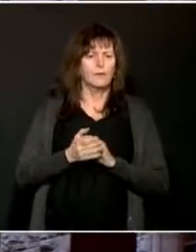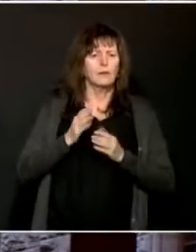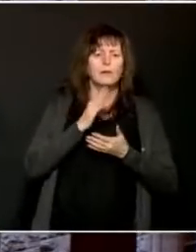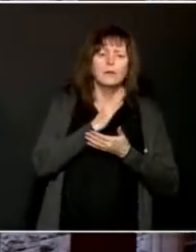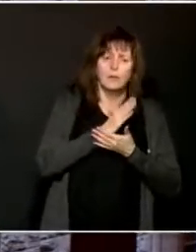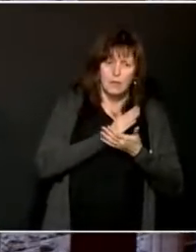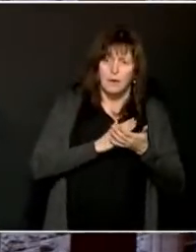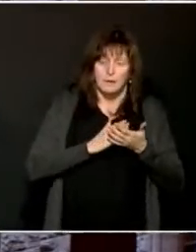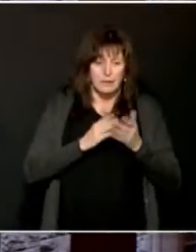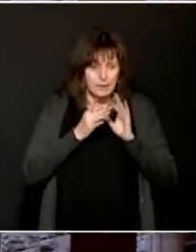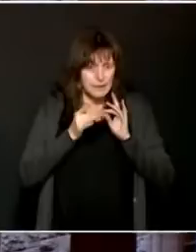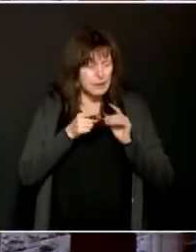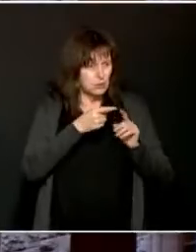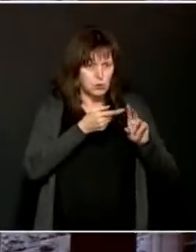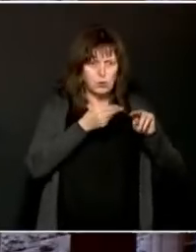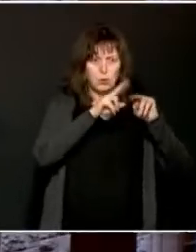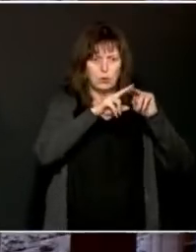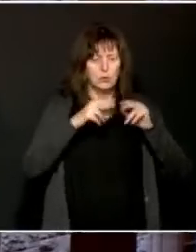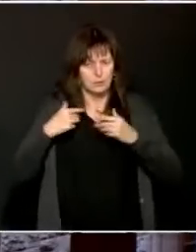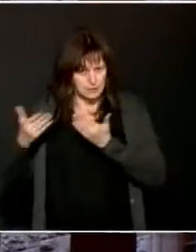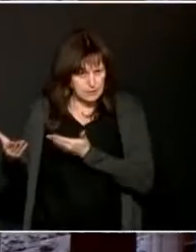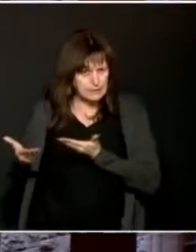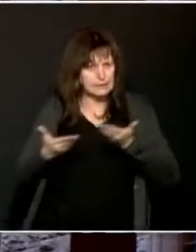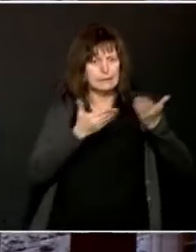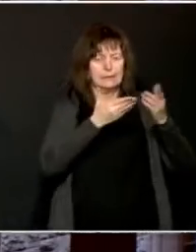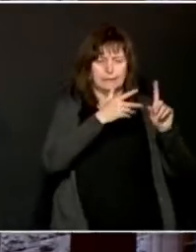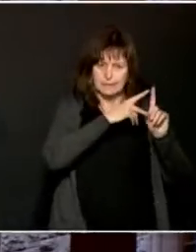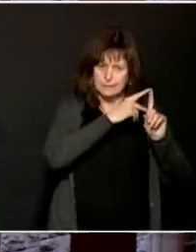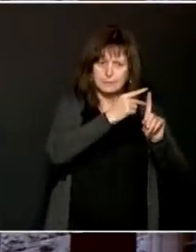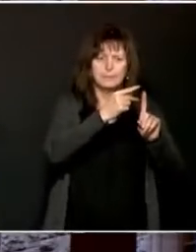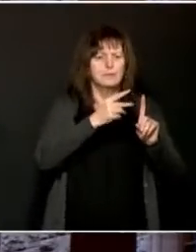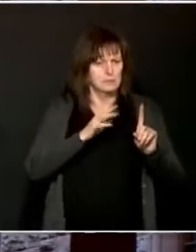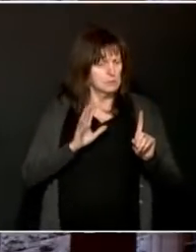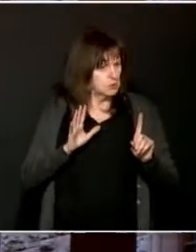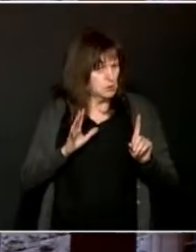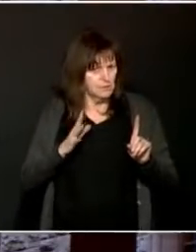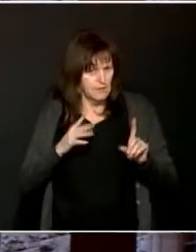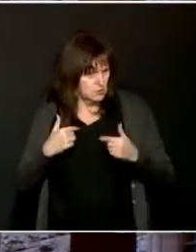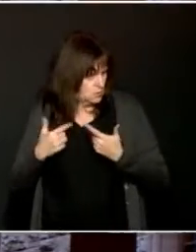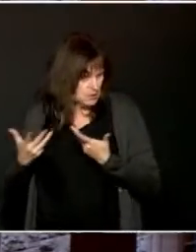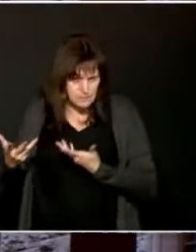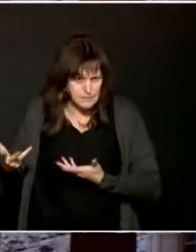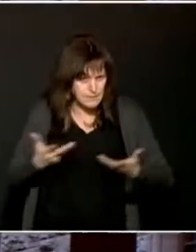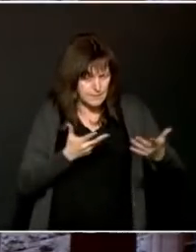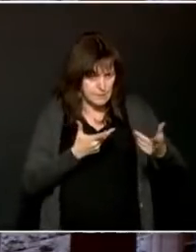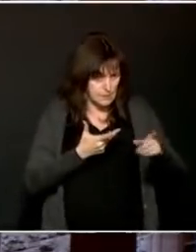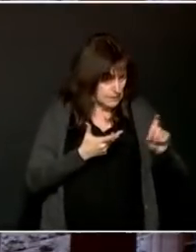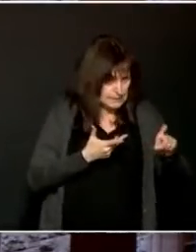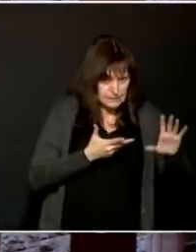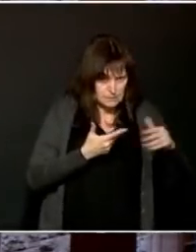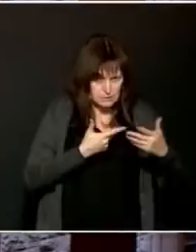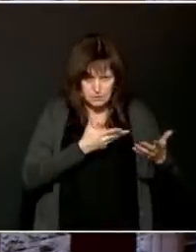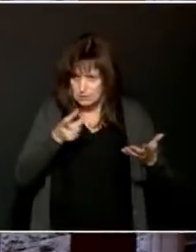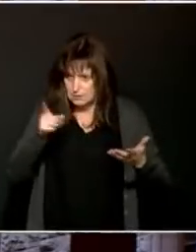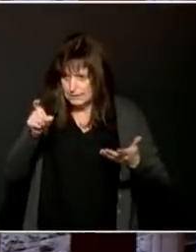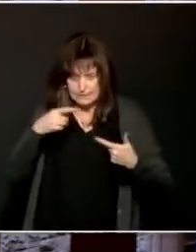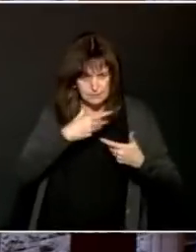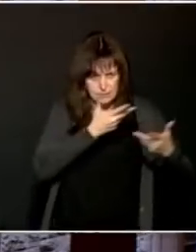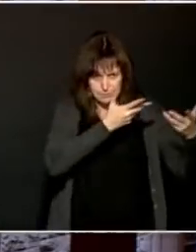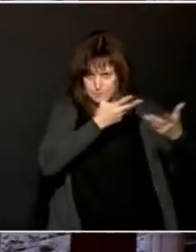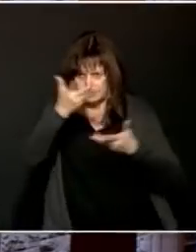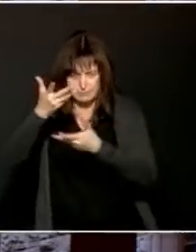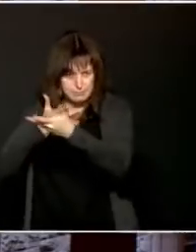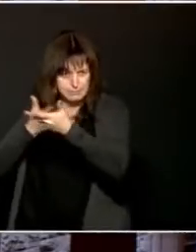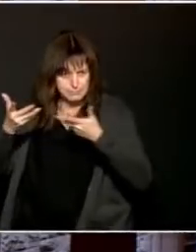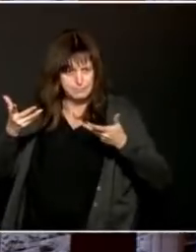location to deal with. So it's a big system. There's many people coming on board, more and more pharmacies coming on board. We're hoping to